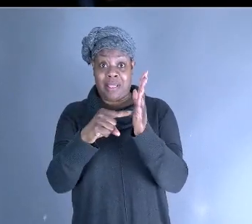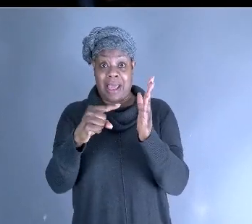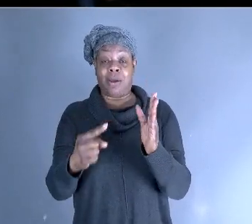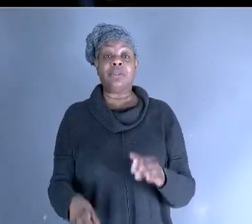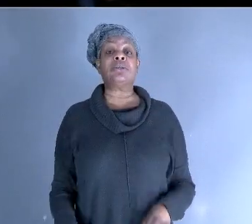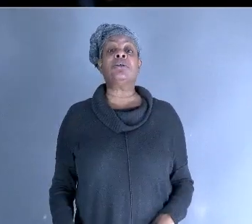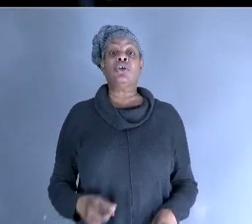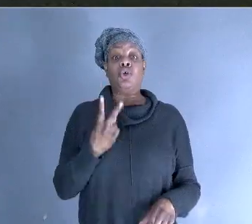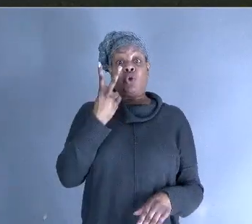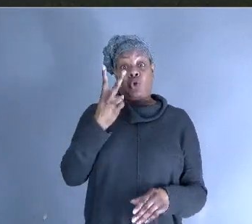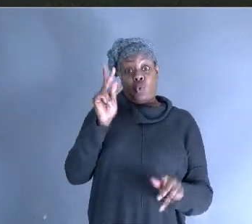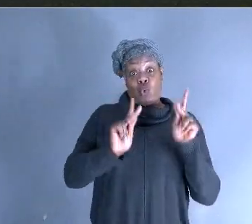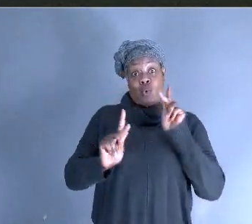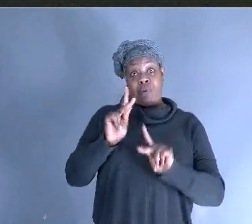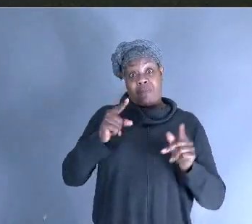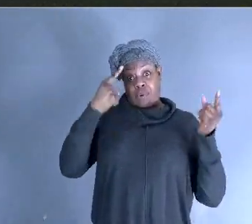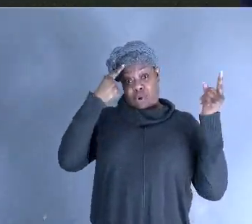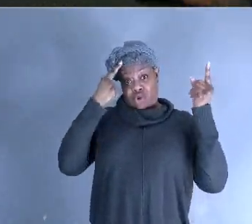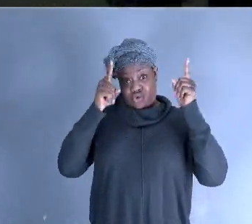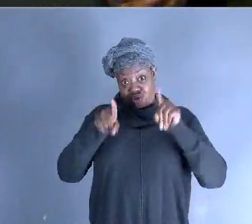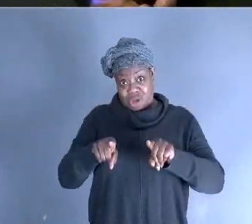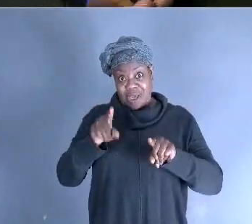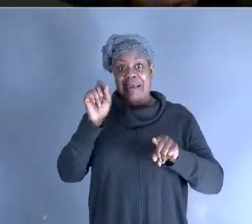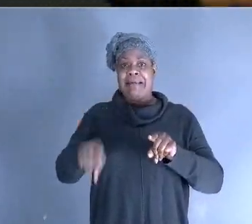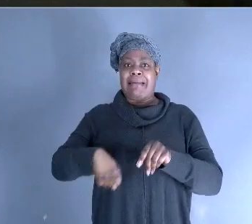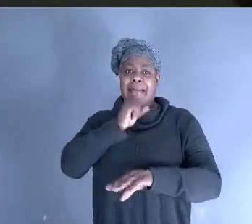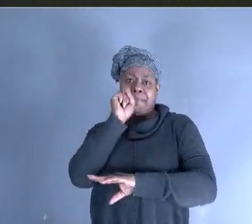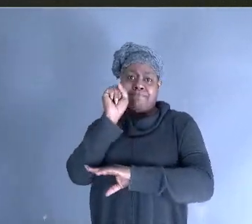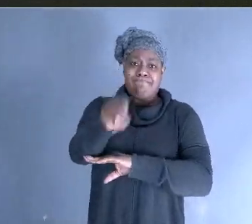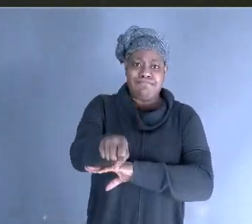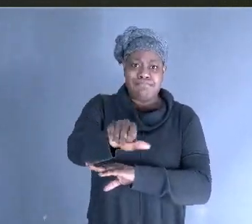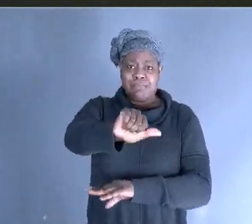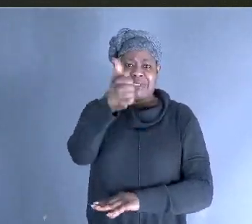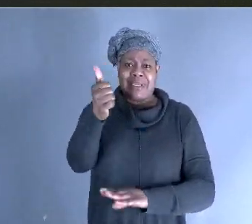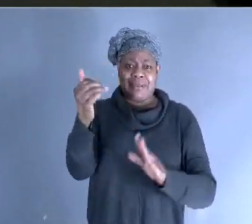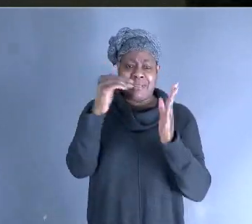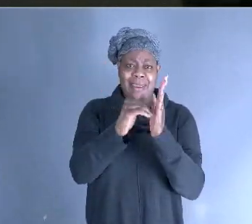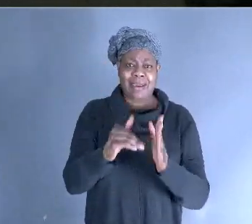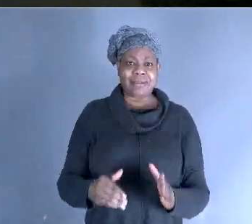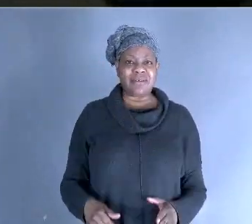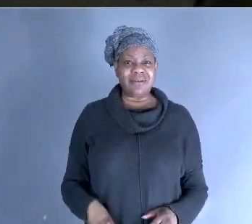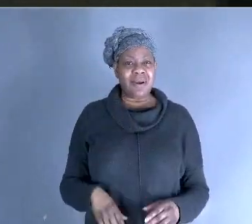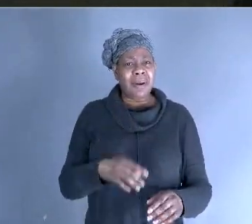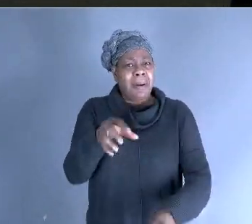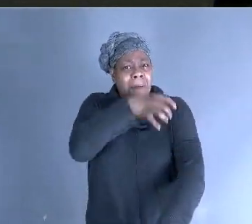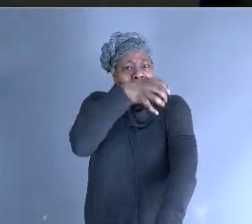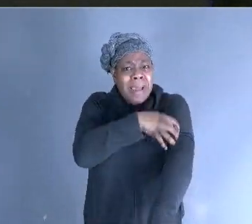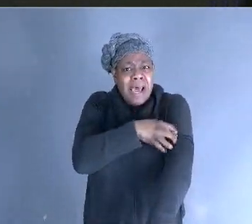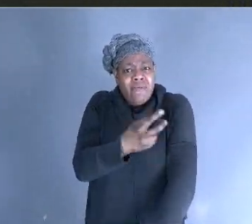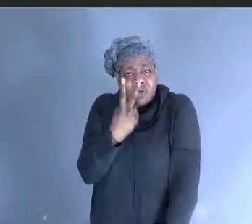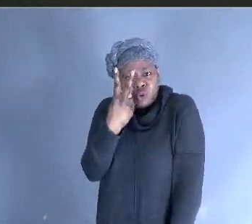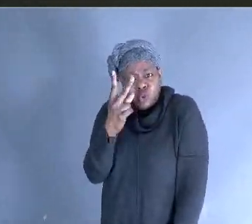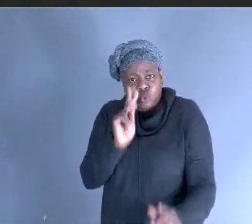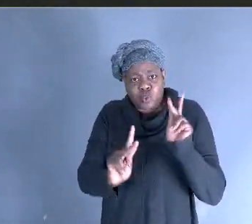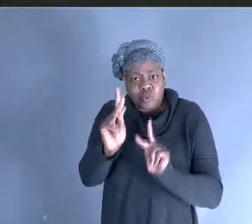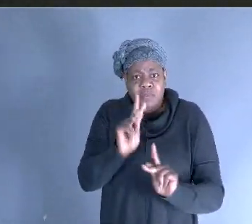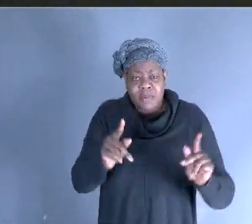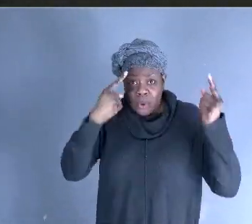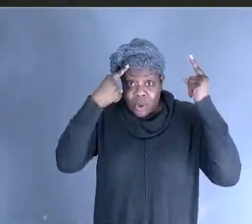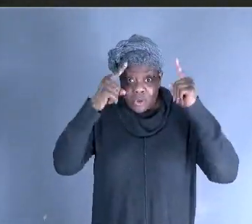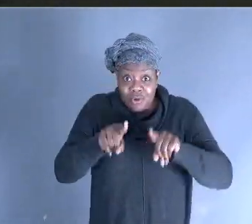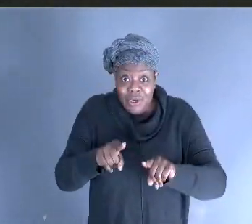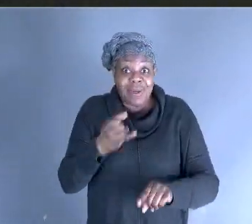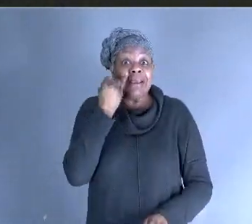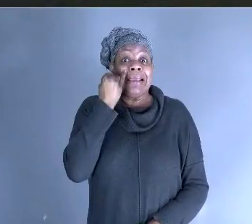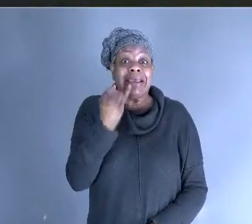thousand to flight. There is something about the power of two. If two of you on the earth